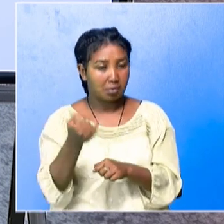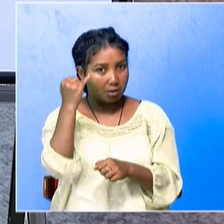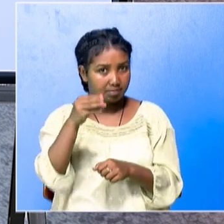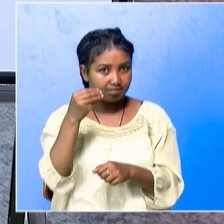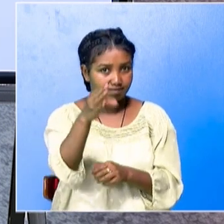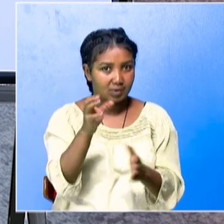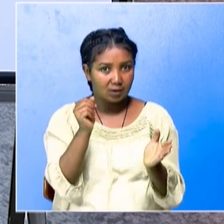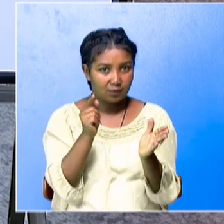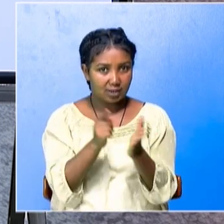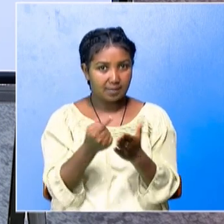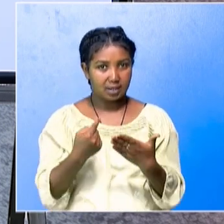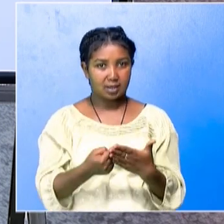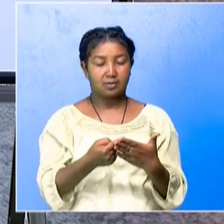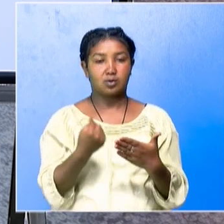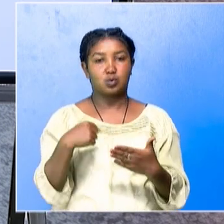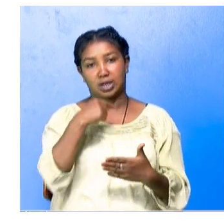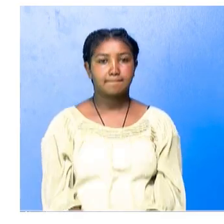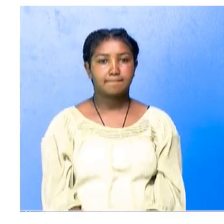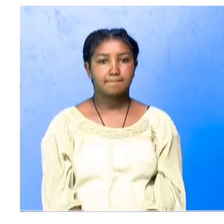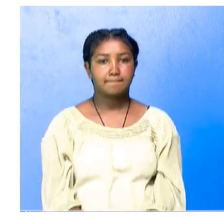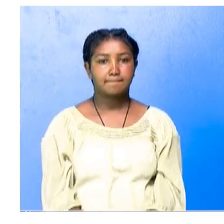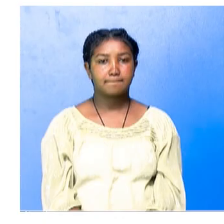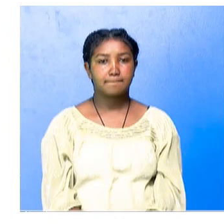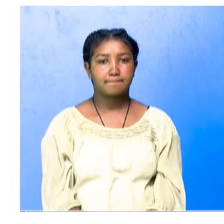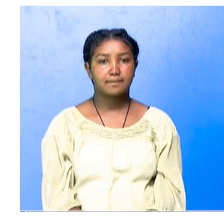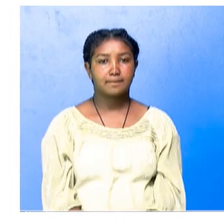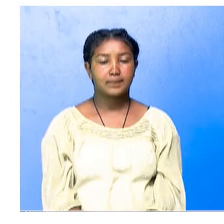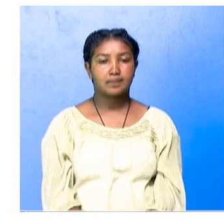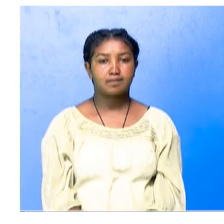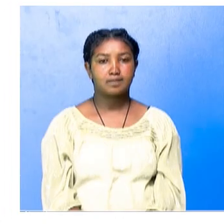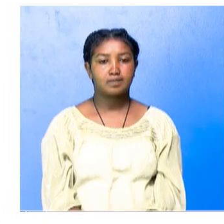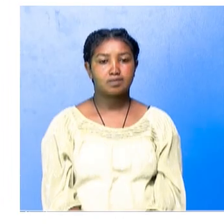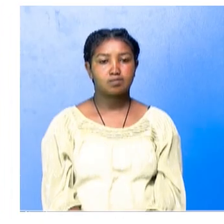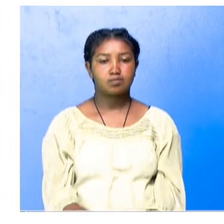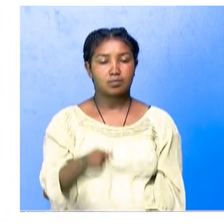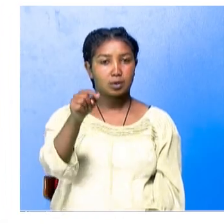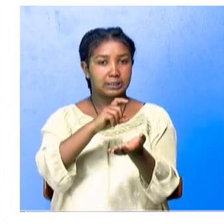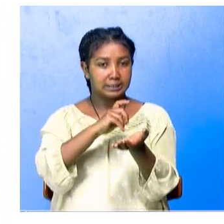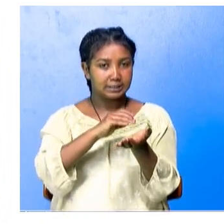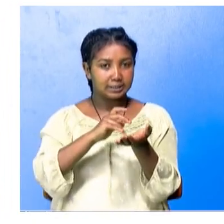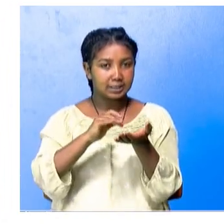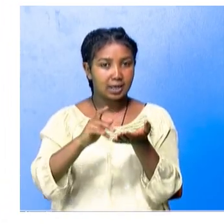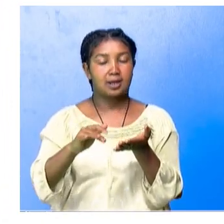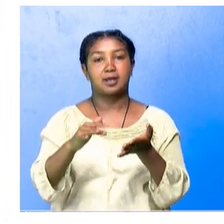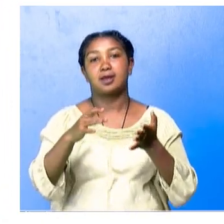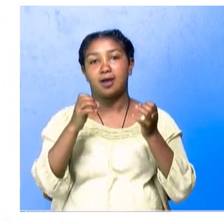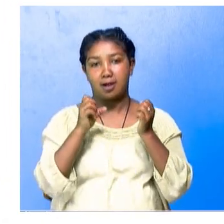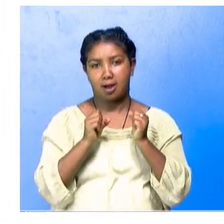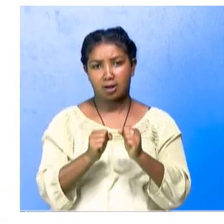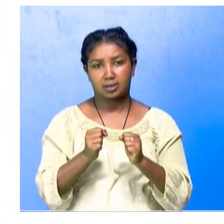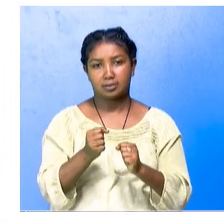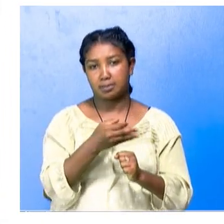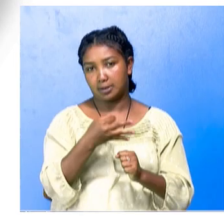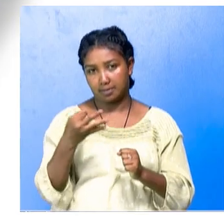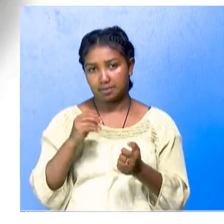suggestion. For example, here we can say, you should study